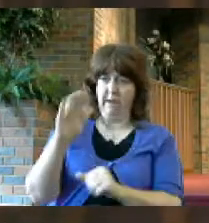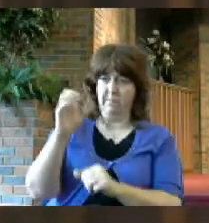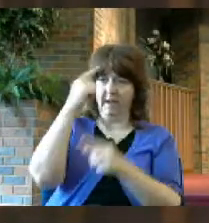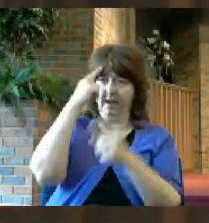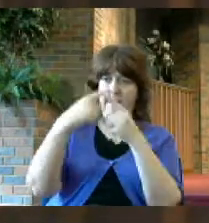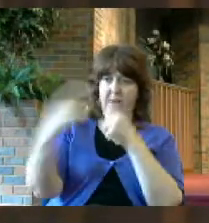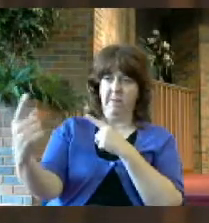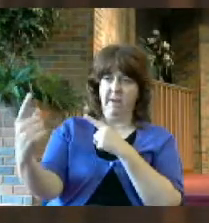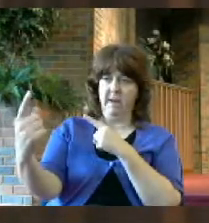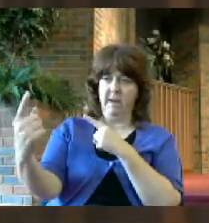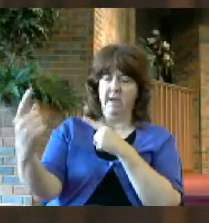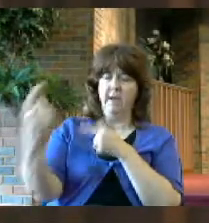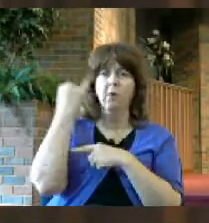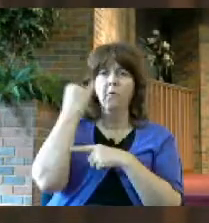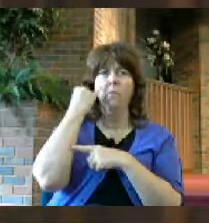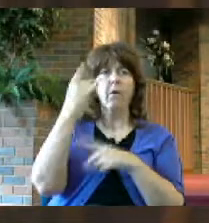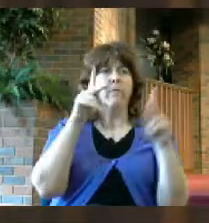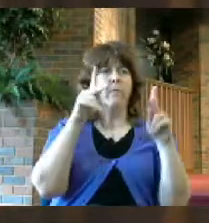What if they deprive you of truth?